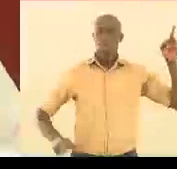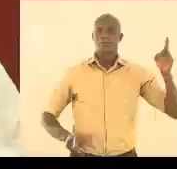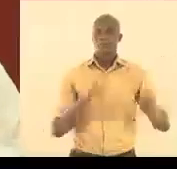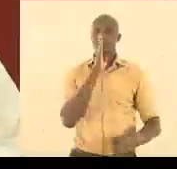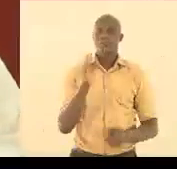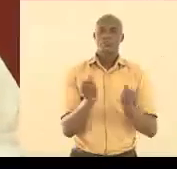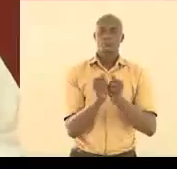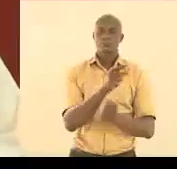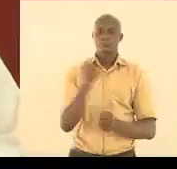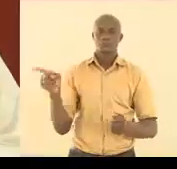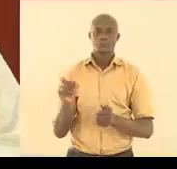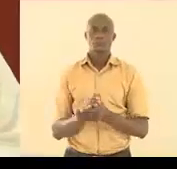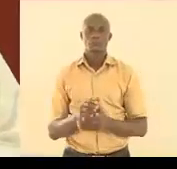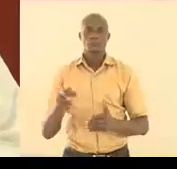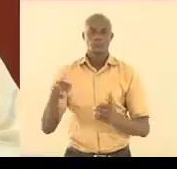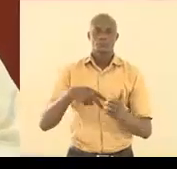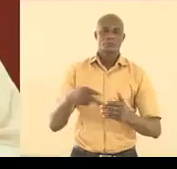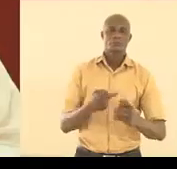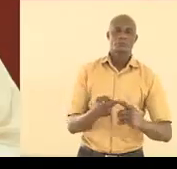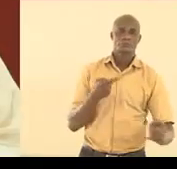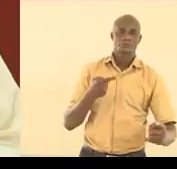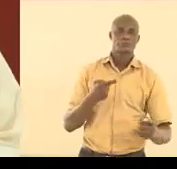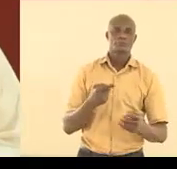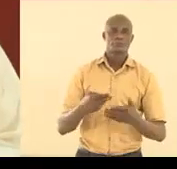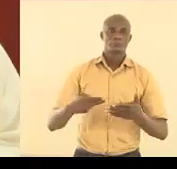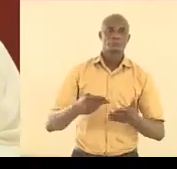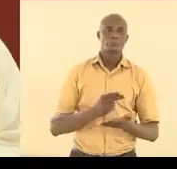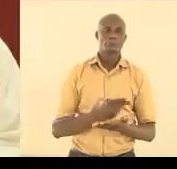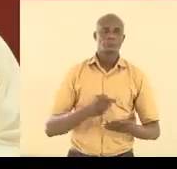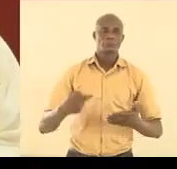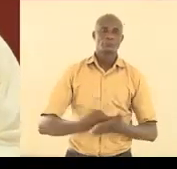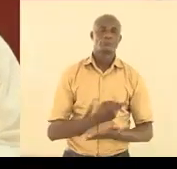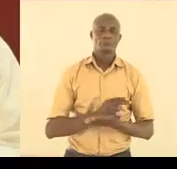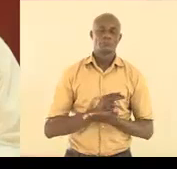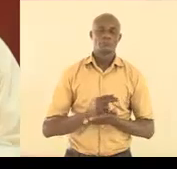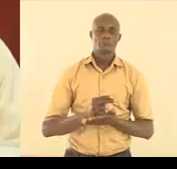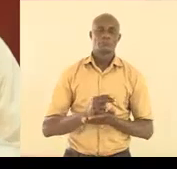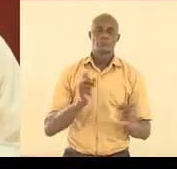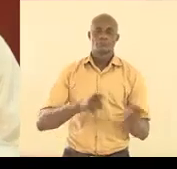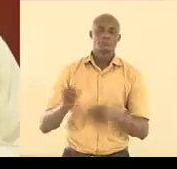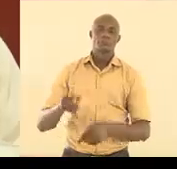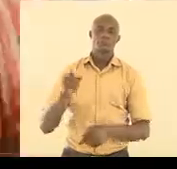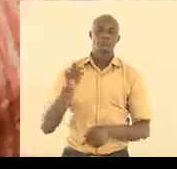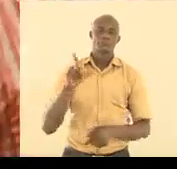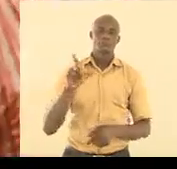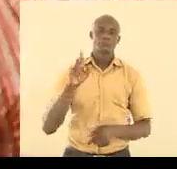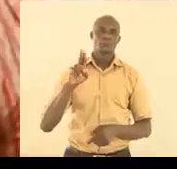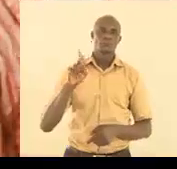The Lord be with you. And with your spirit. A reading from the Holy Gospel according to Luke.